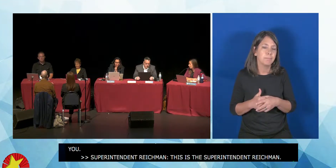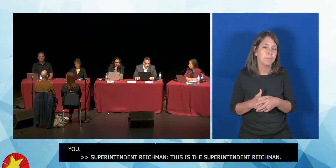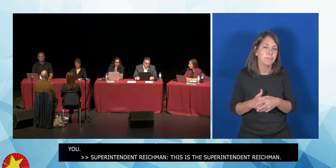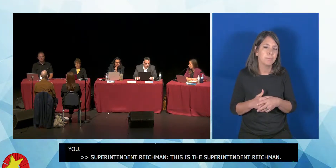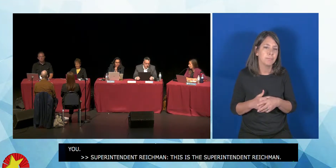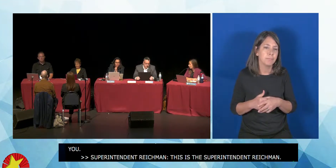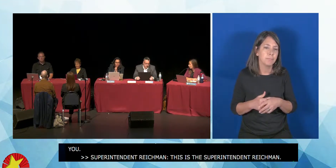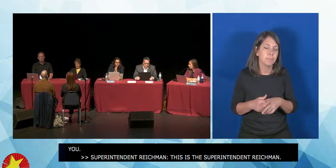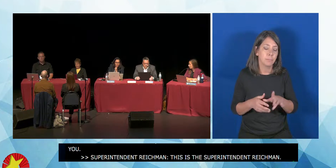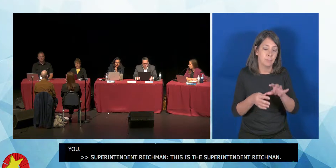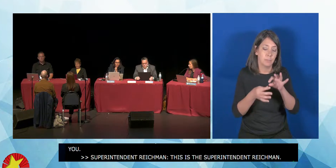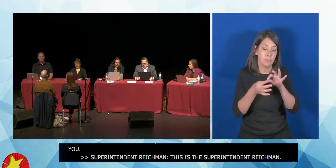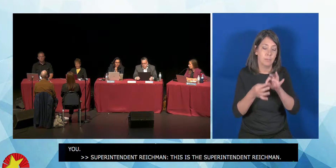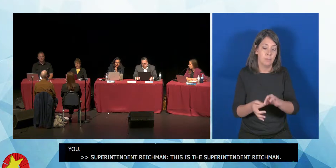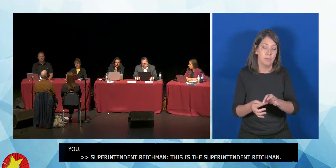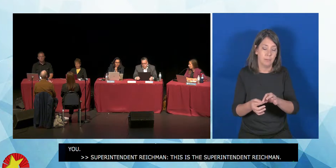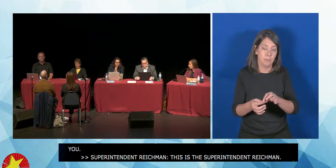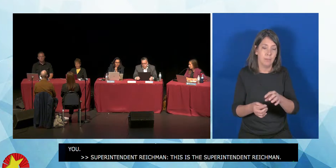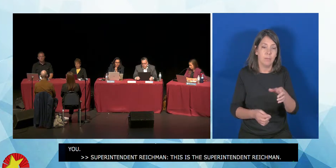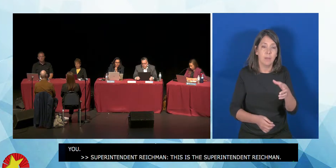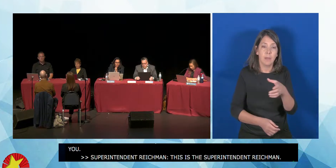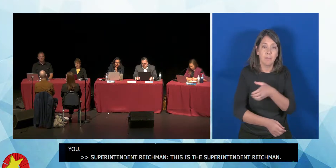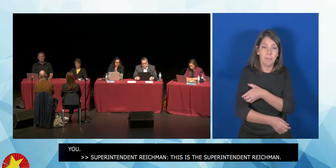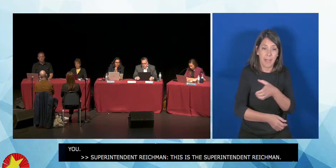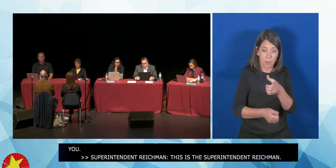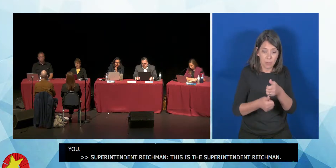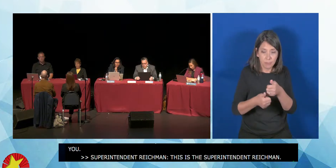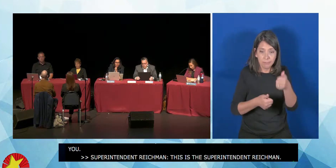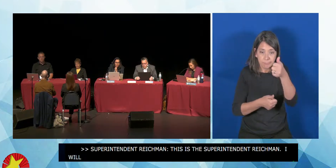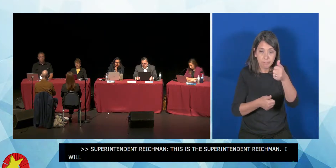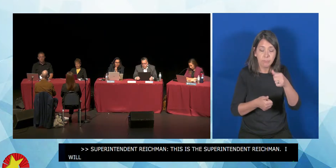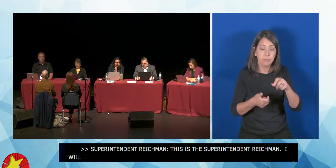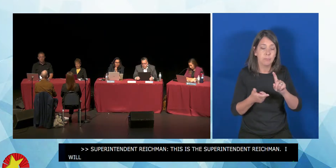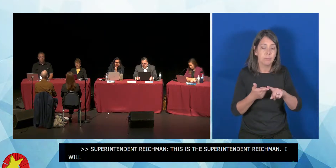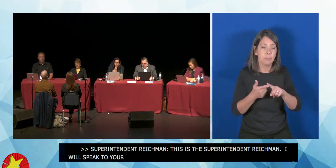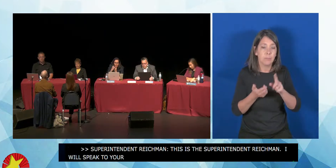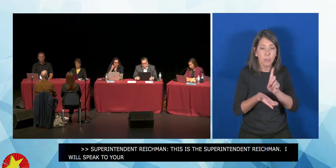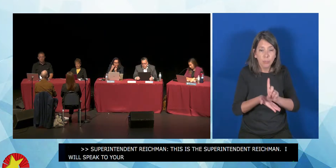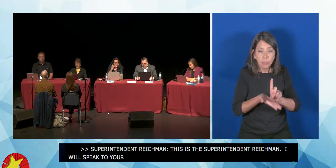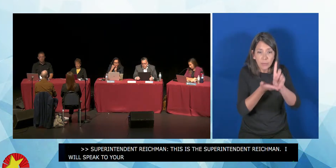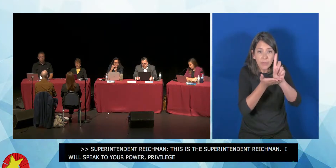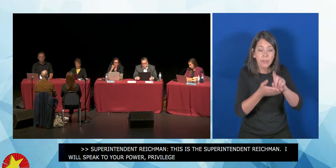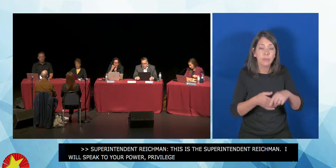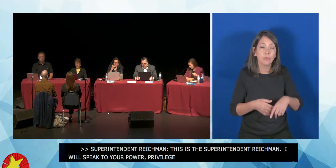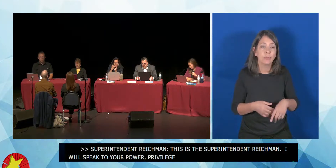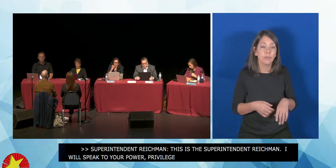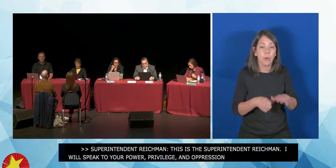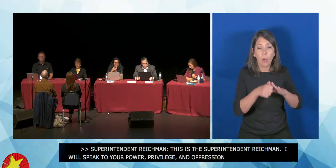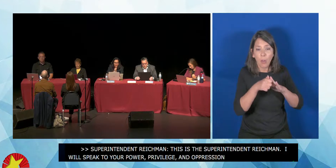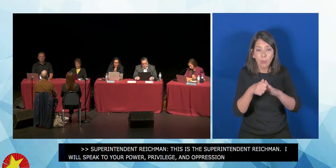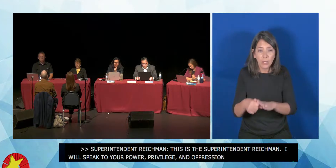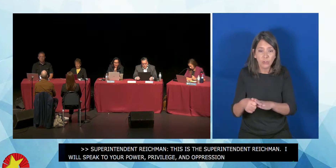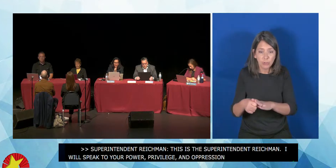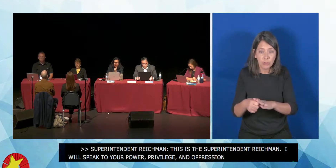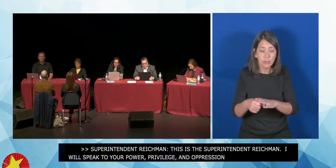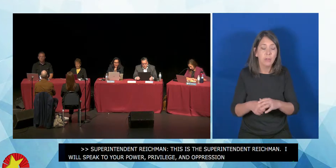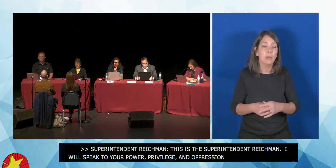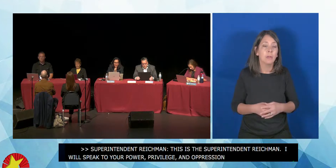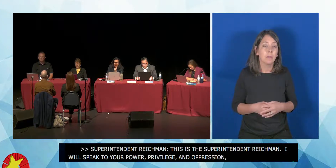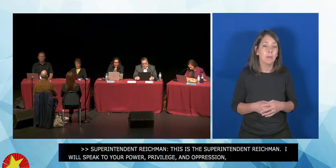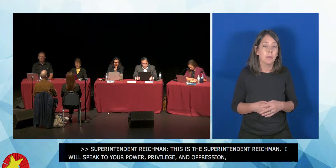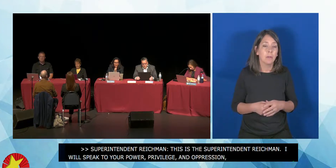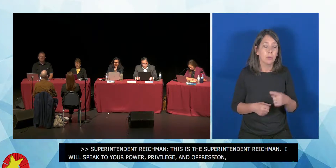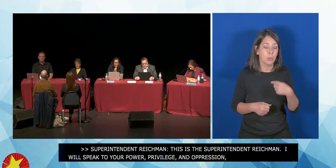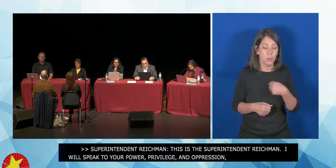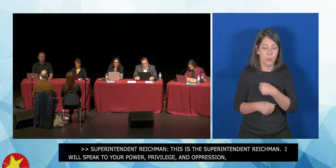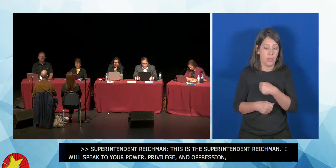to power, privilege, and oppression, we don't have formal training